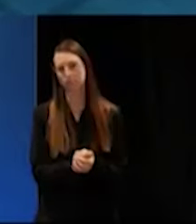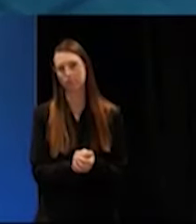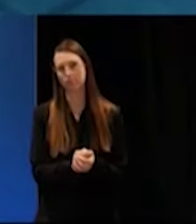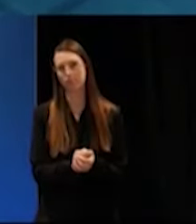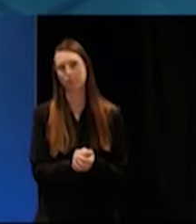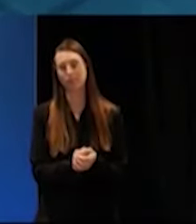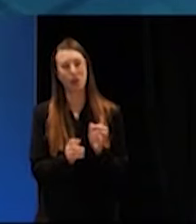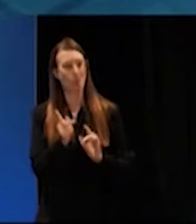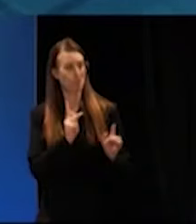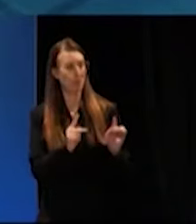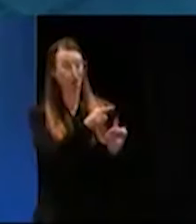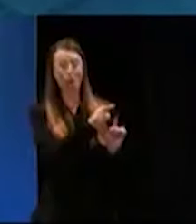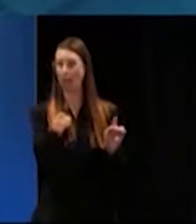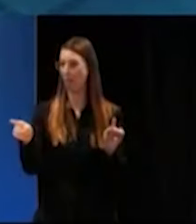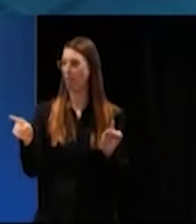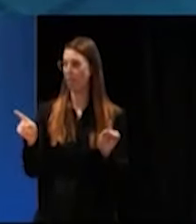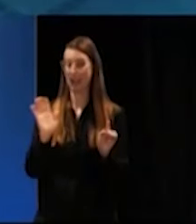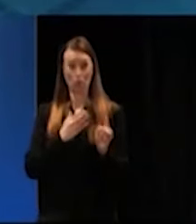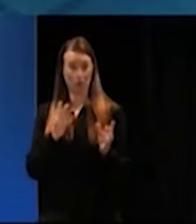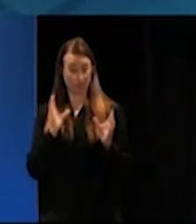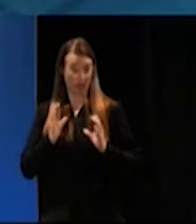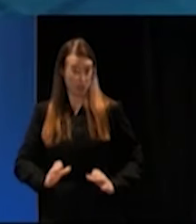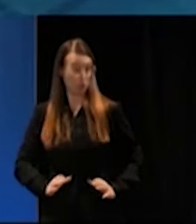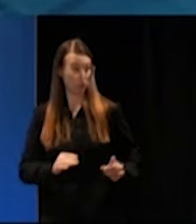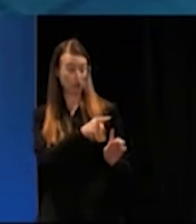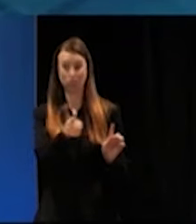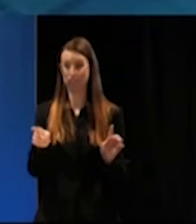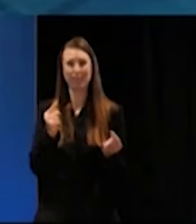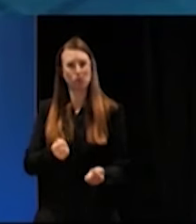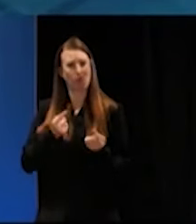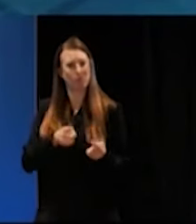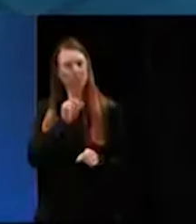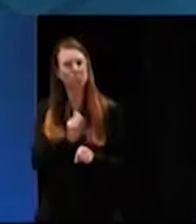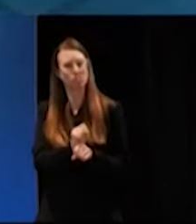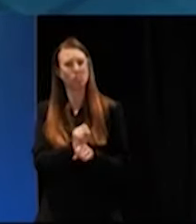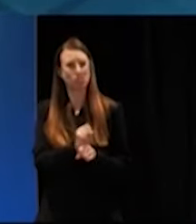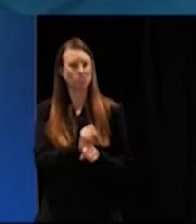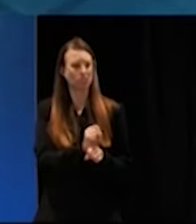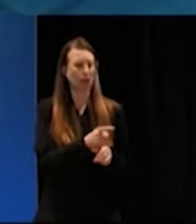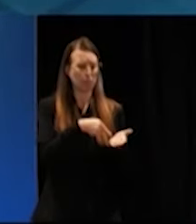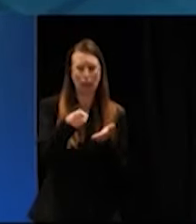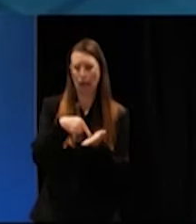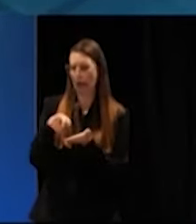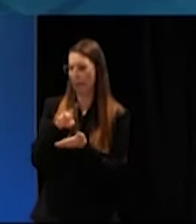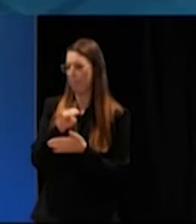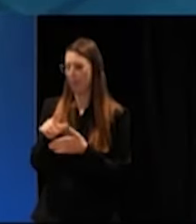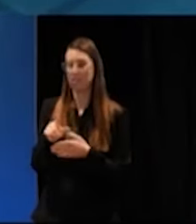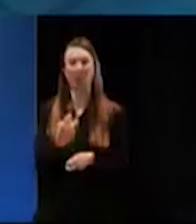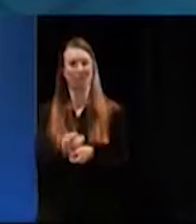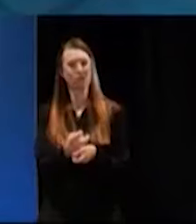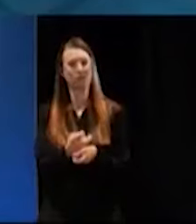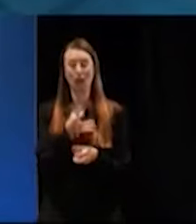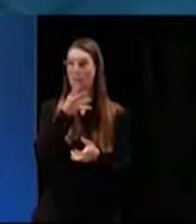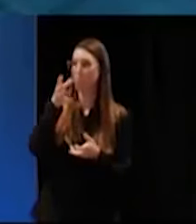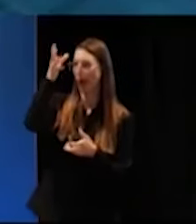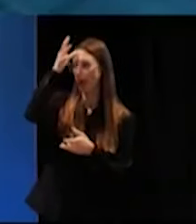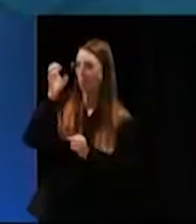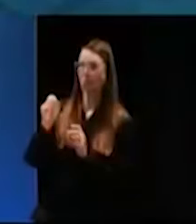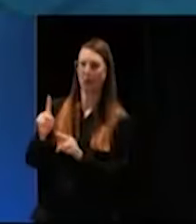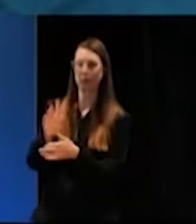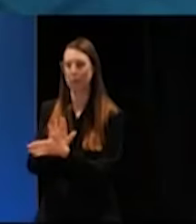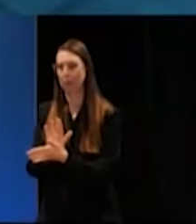People are struggling. It's hard to pay bills. Parents going back to school right now are spending a lot of money. I shop with a family going to a Target